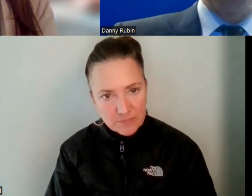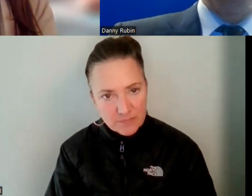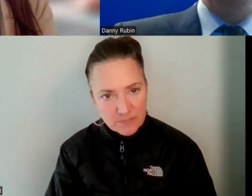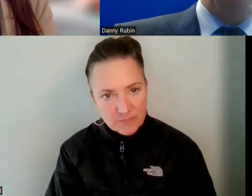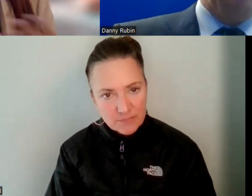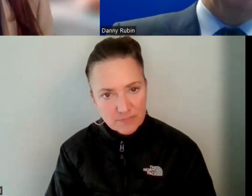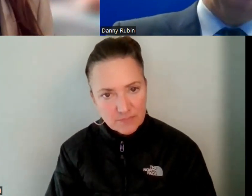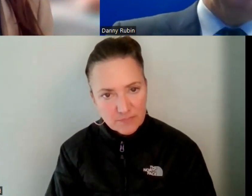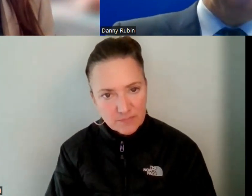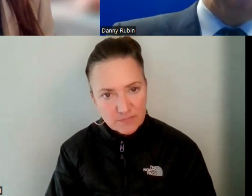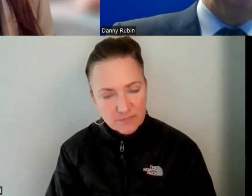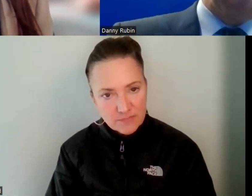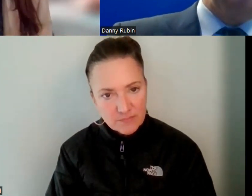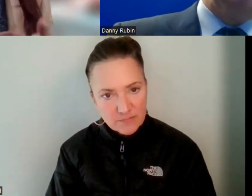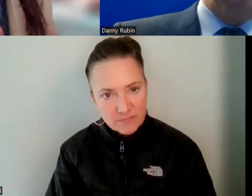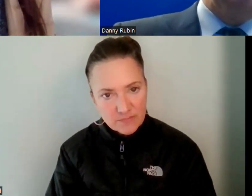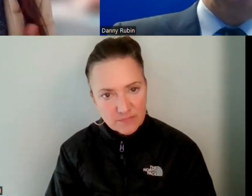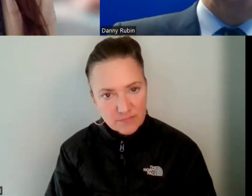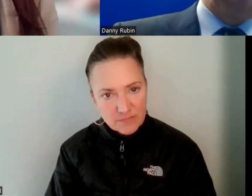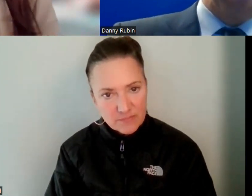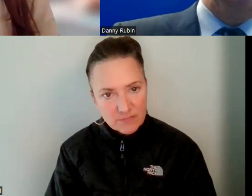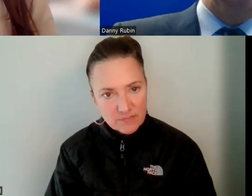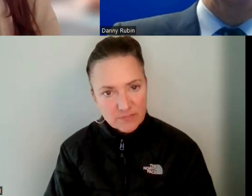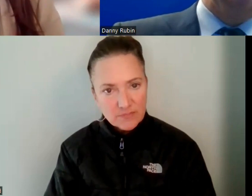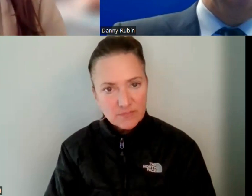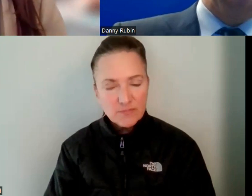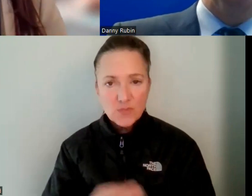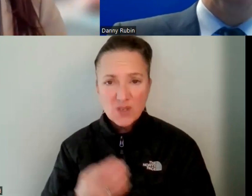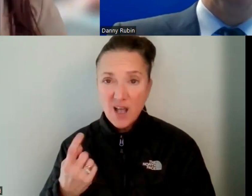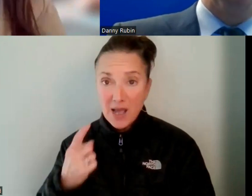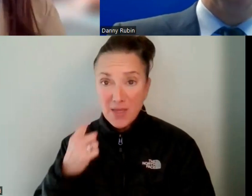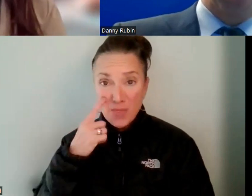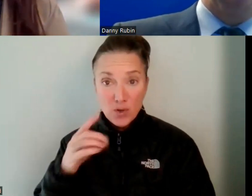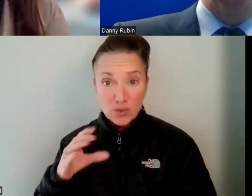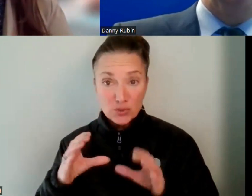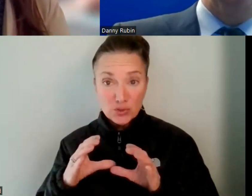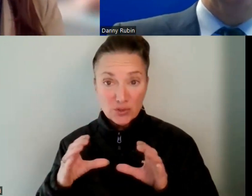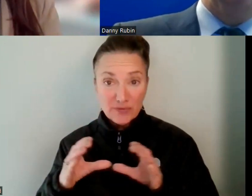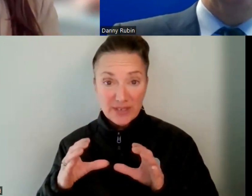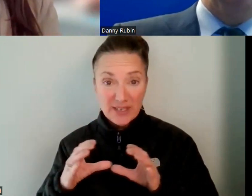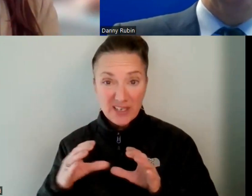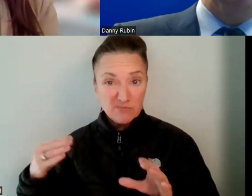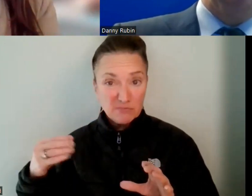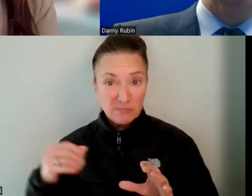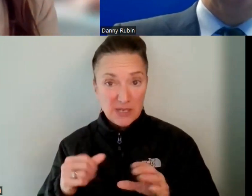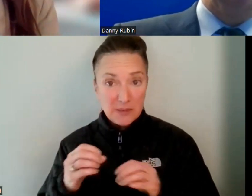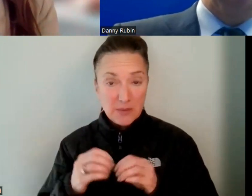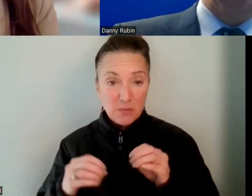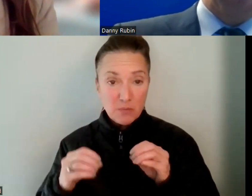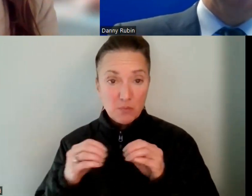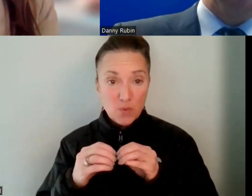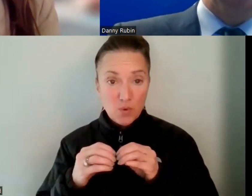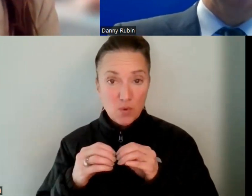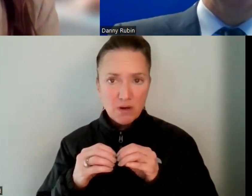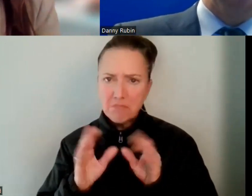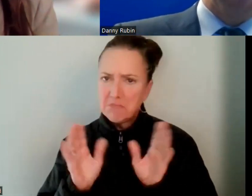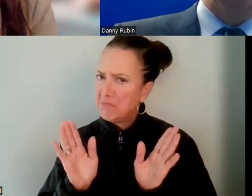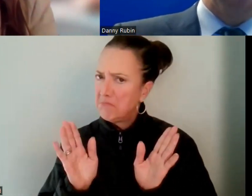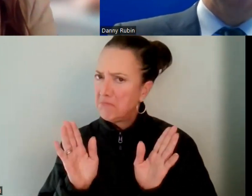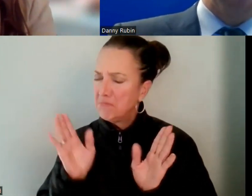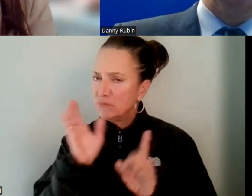CVS, and after being certified, obviously I was expecting a raise, but they didn't give me a raise. So I did look for